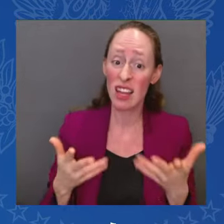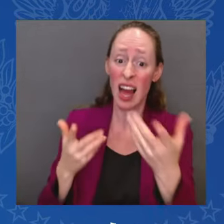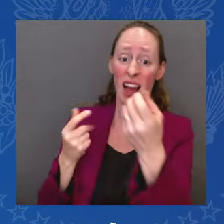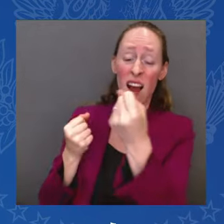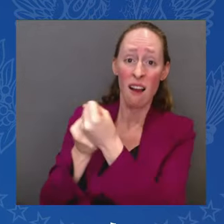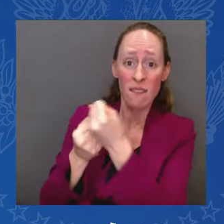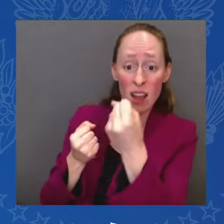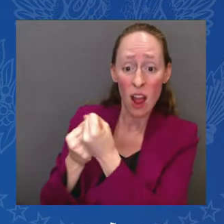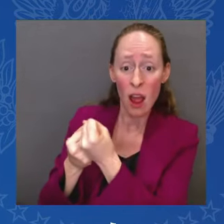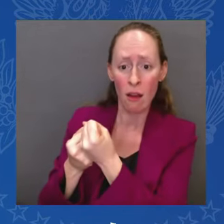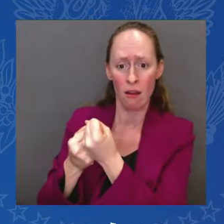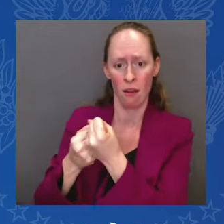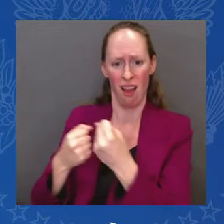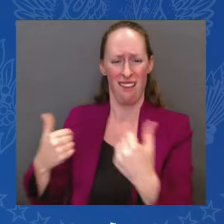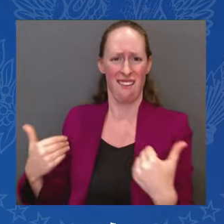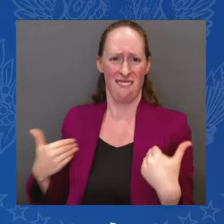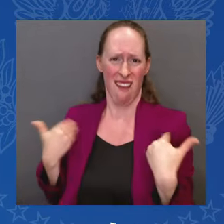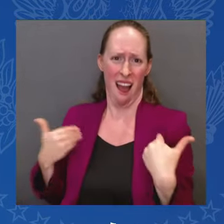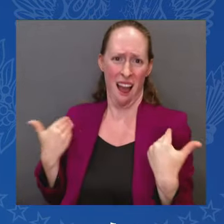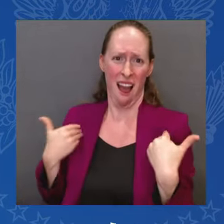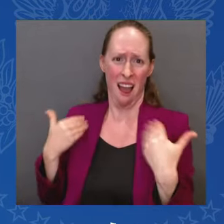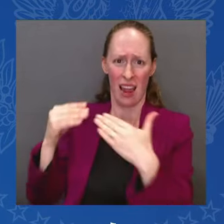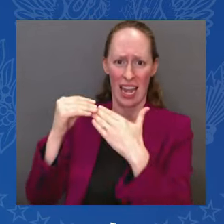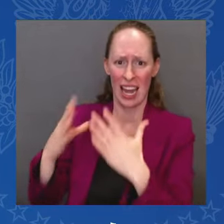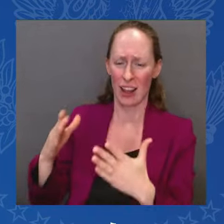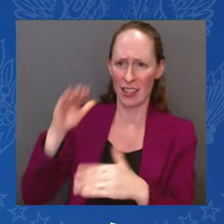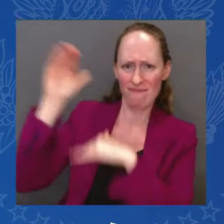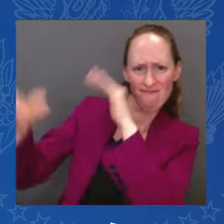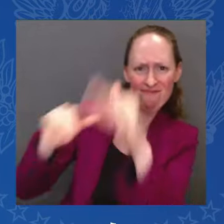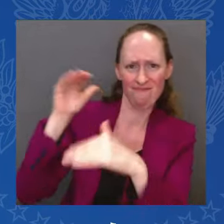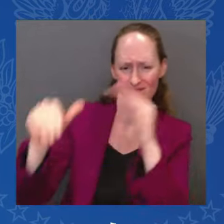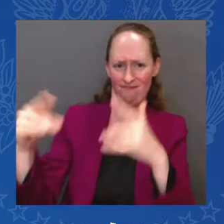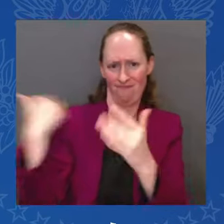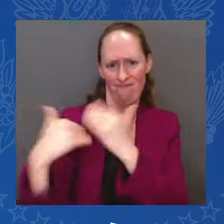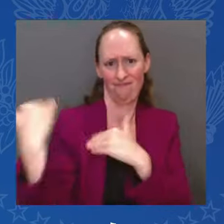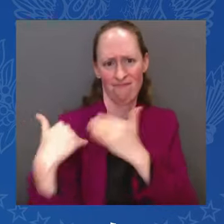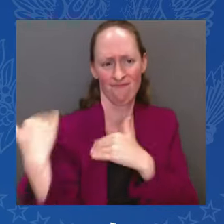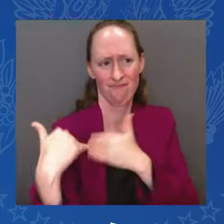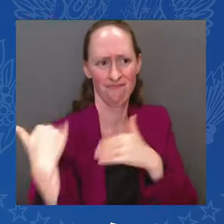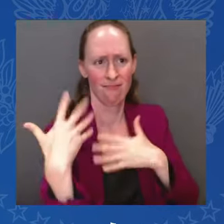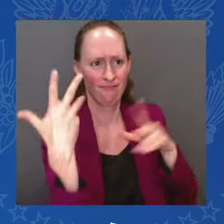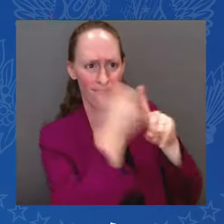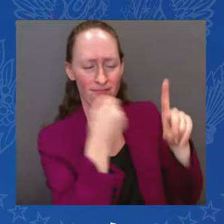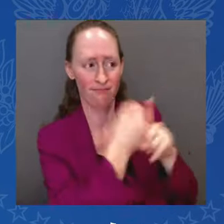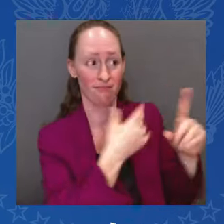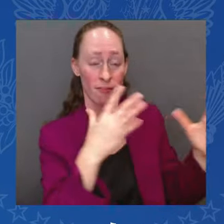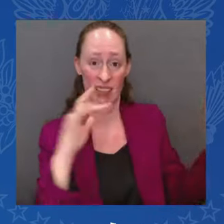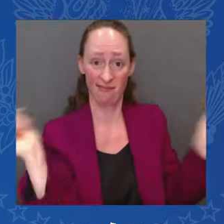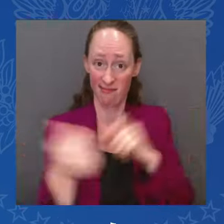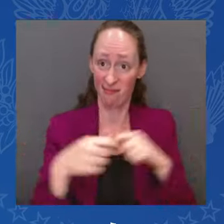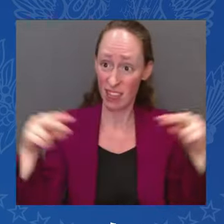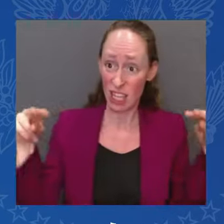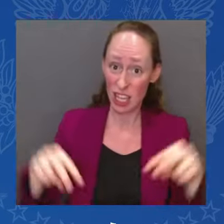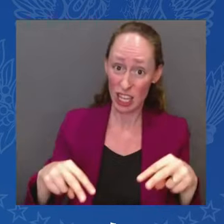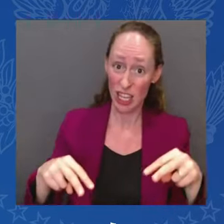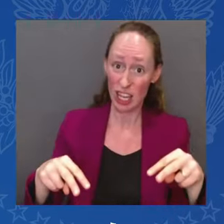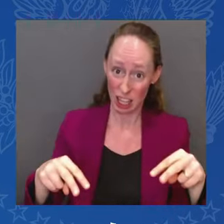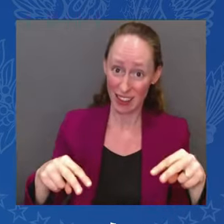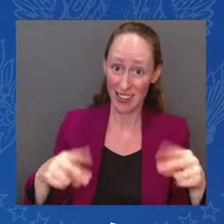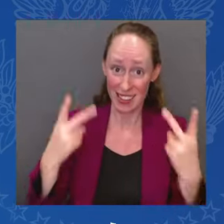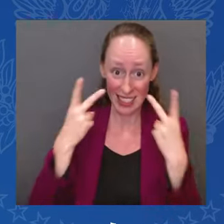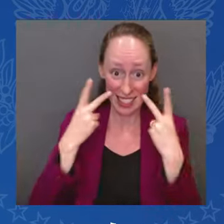their voice and demand change. So we are all gathered here today for a simple